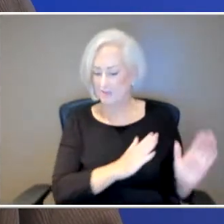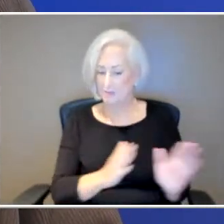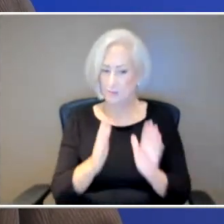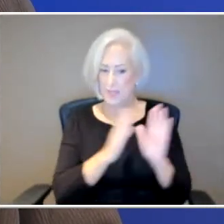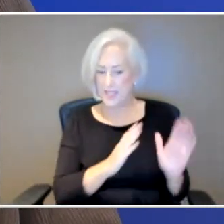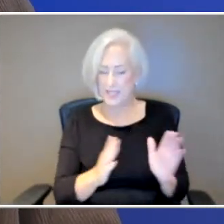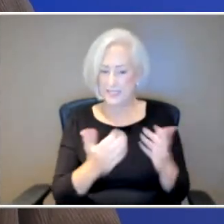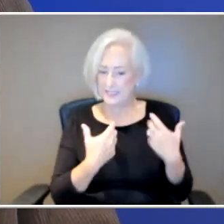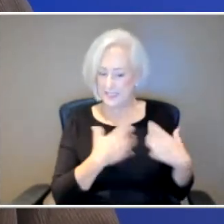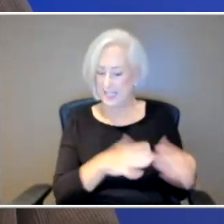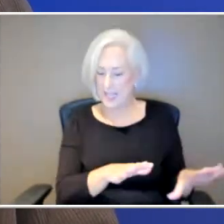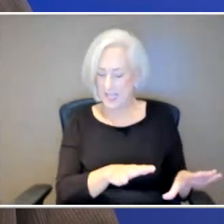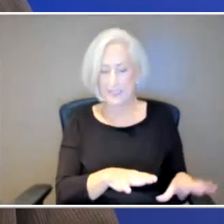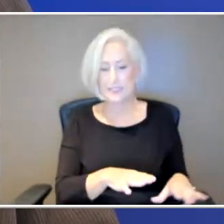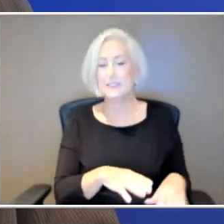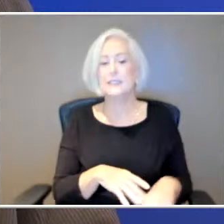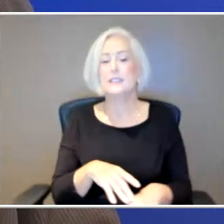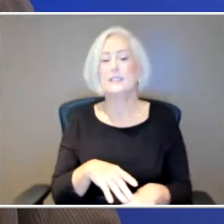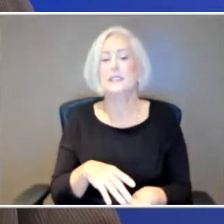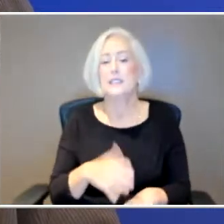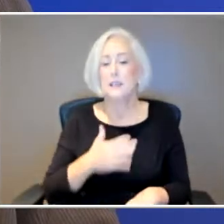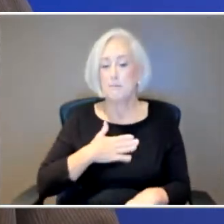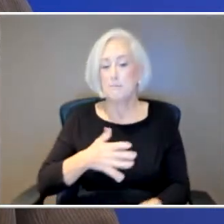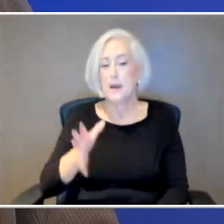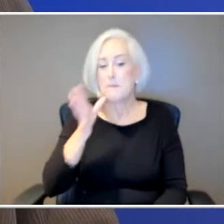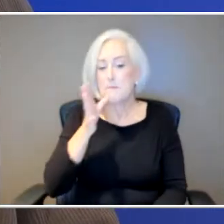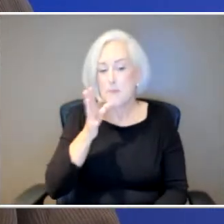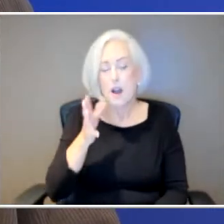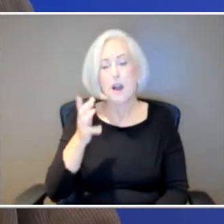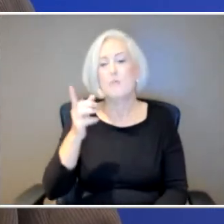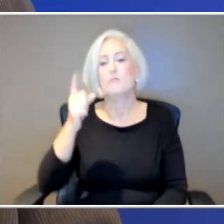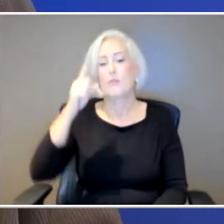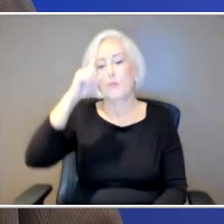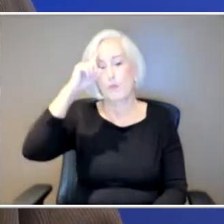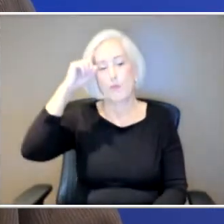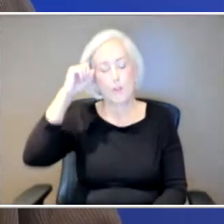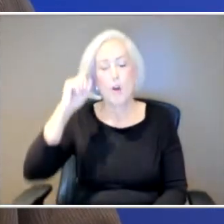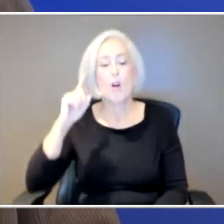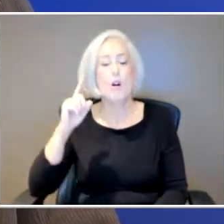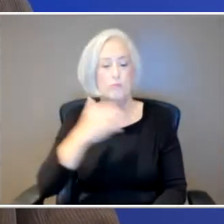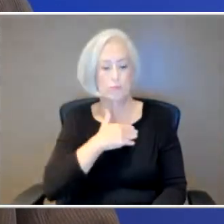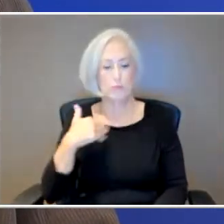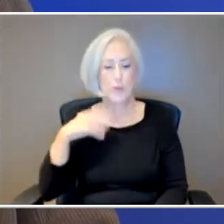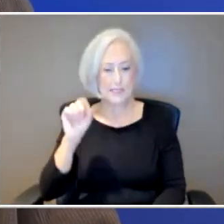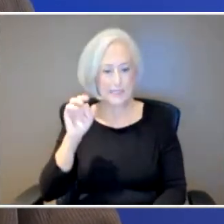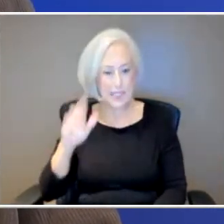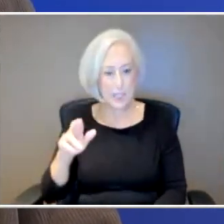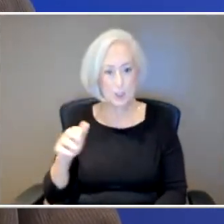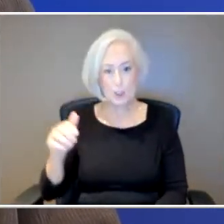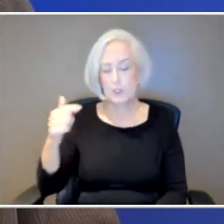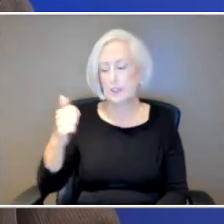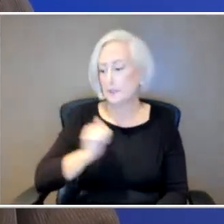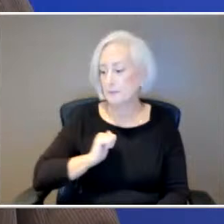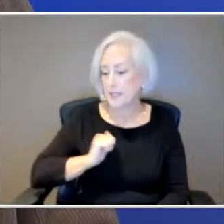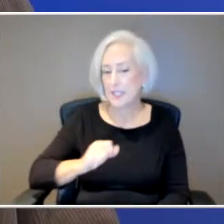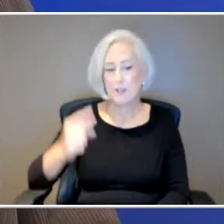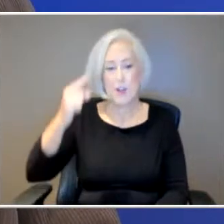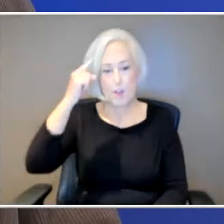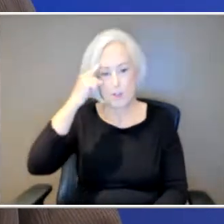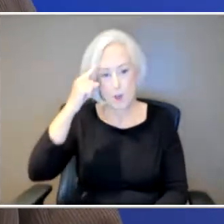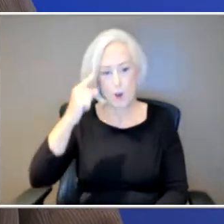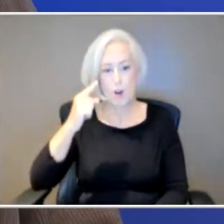and I thought it was going to be a lumpectomy. I thought I was going to have radiation for a few years. I thought it was going to be wham, bam, thank you, ma'am, you're good to